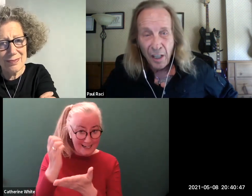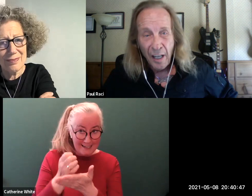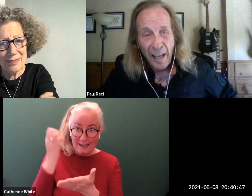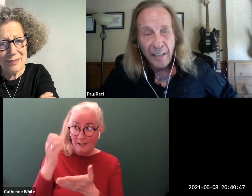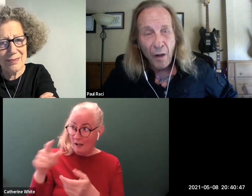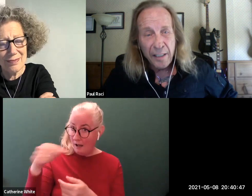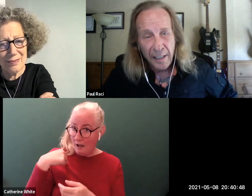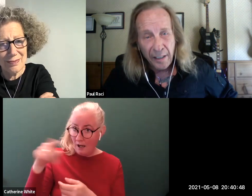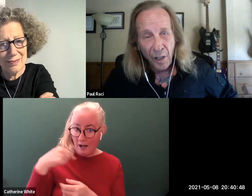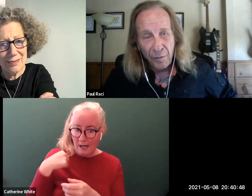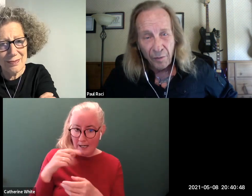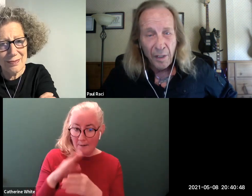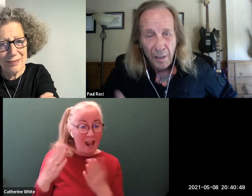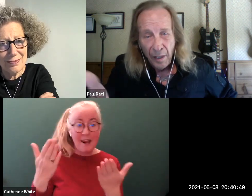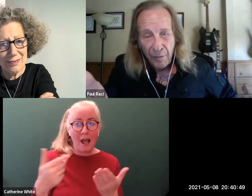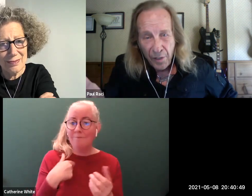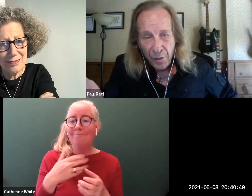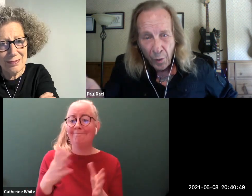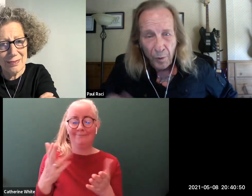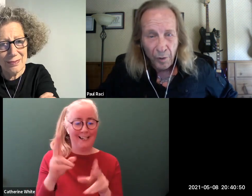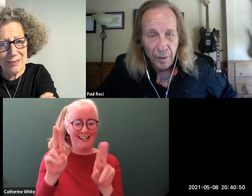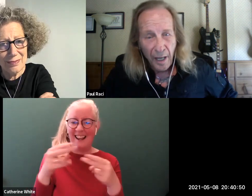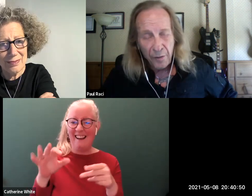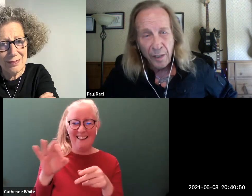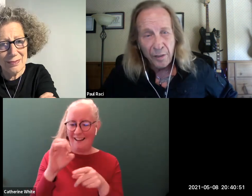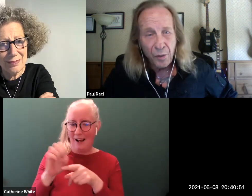experienced. And now I can't get enough of